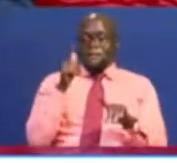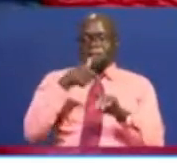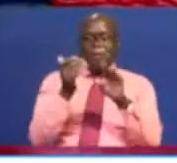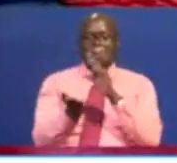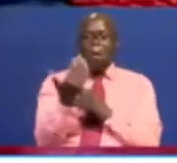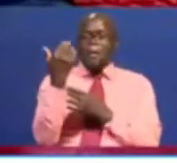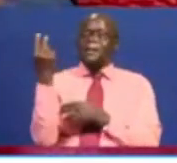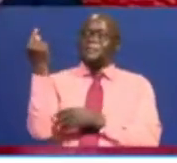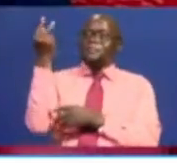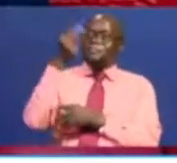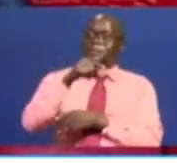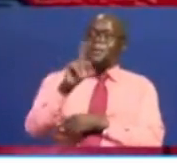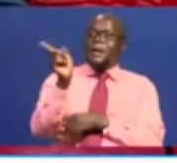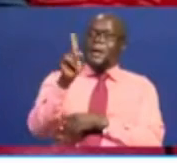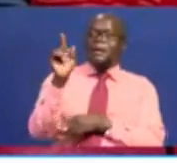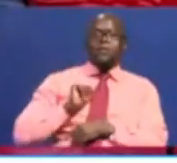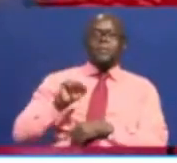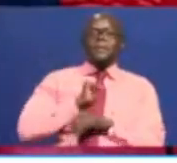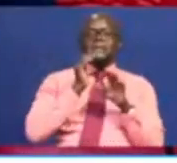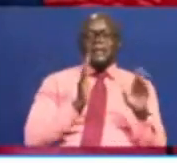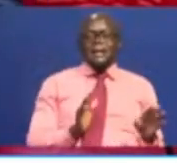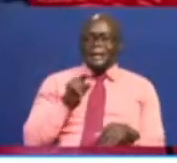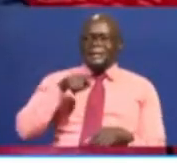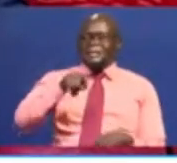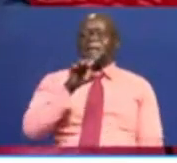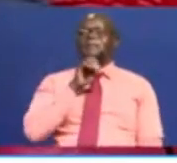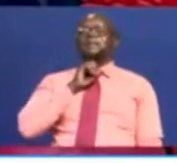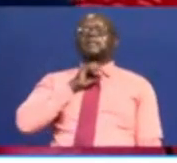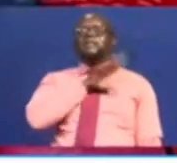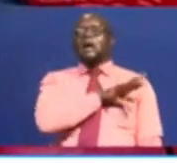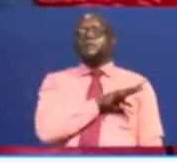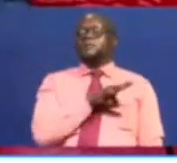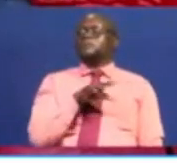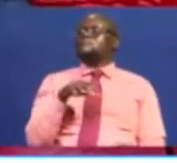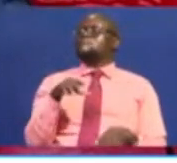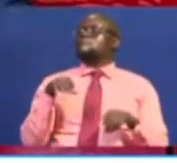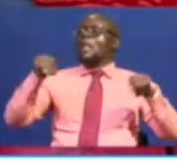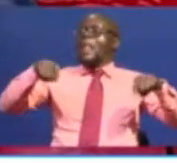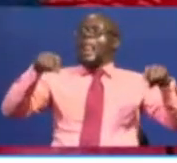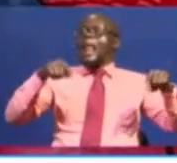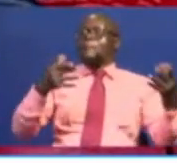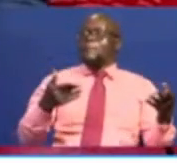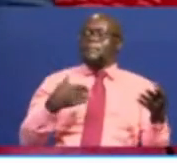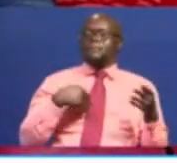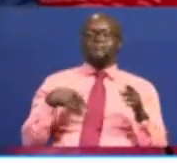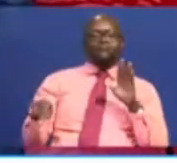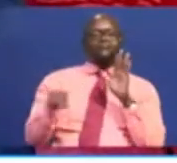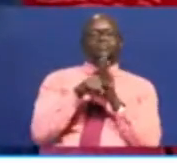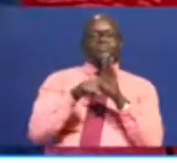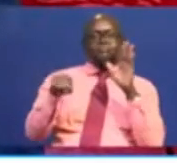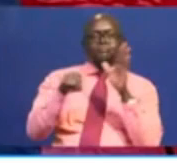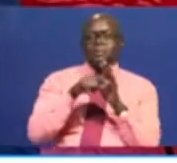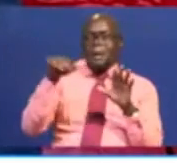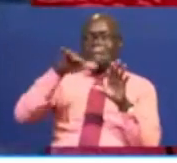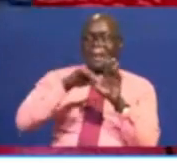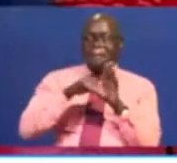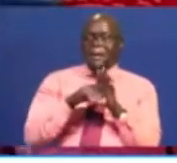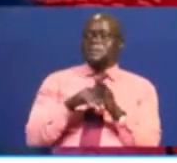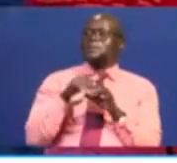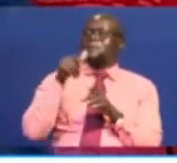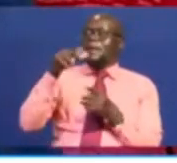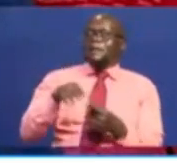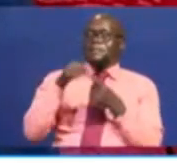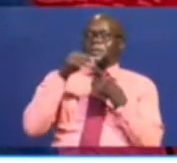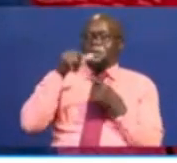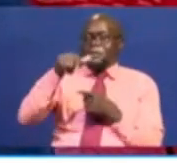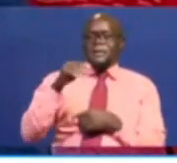morning, the Nairobi Senator has been shouting, belittling, and hurling insults at the members across the aisle, especially